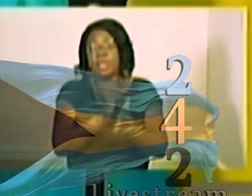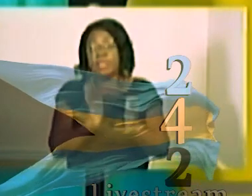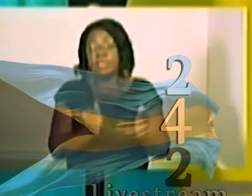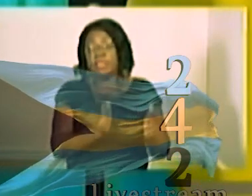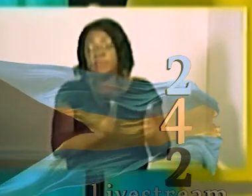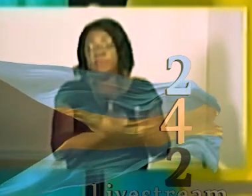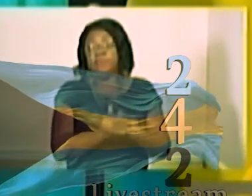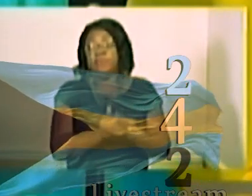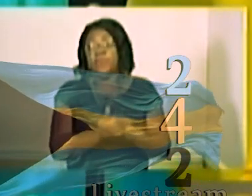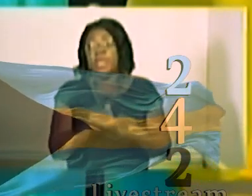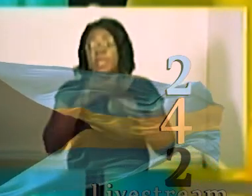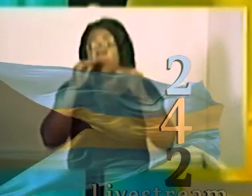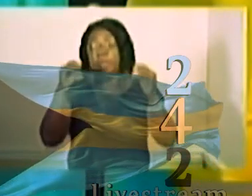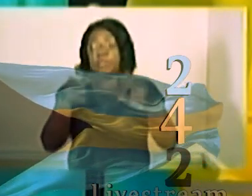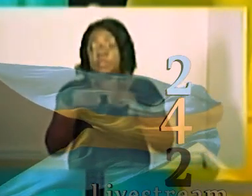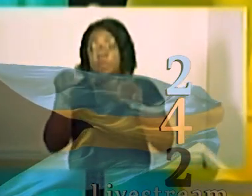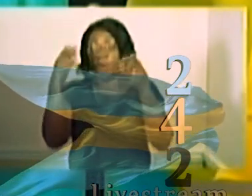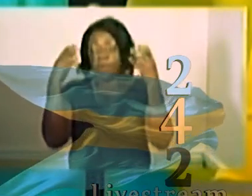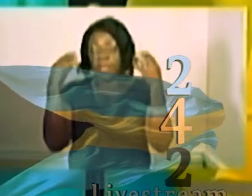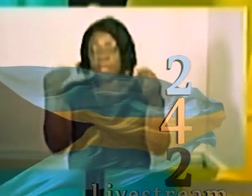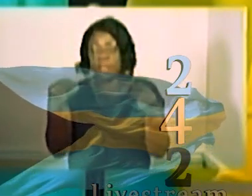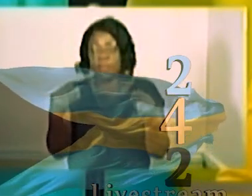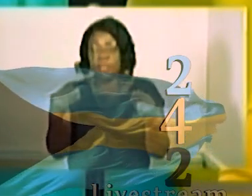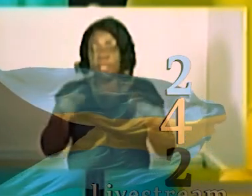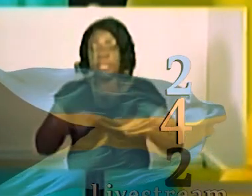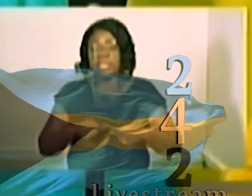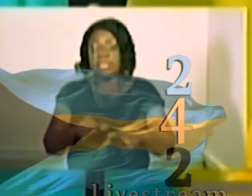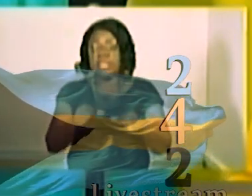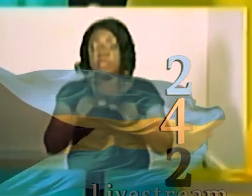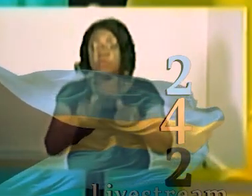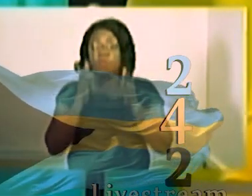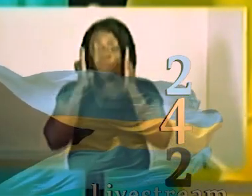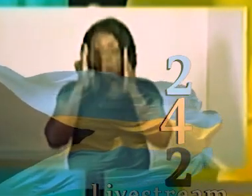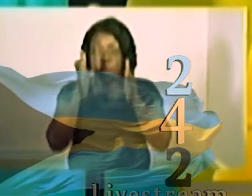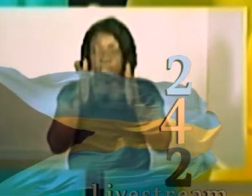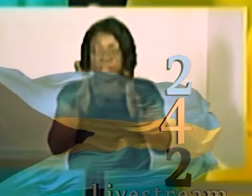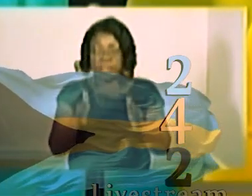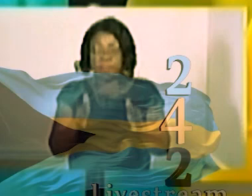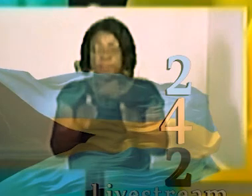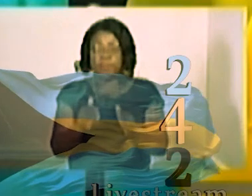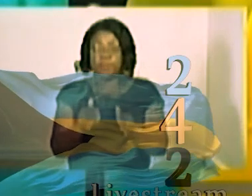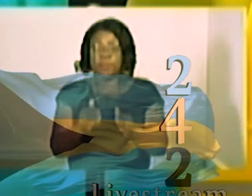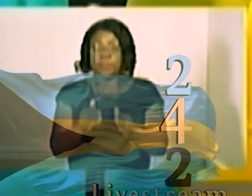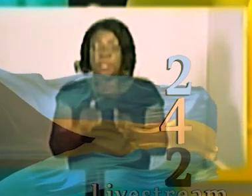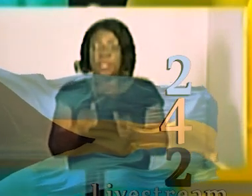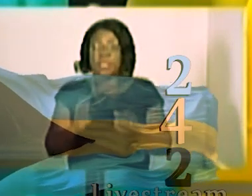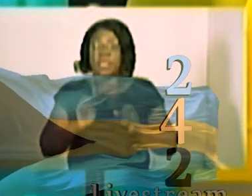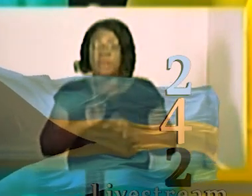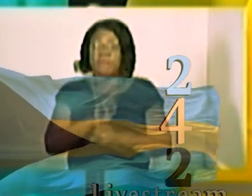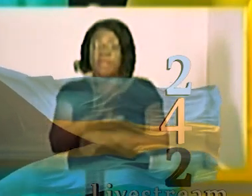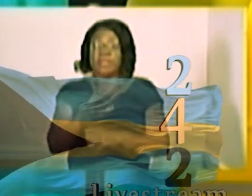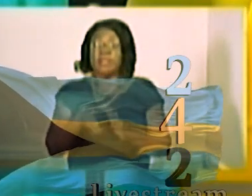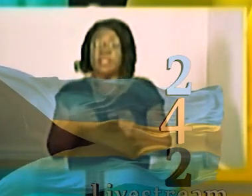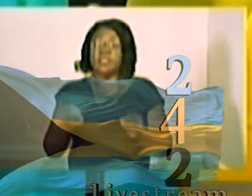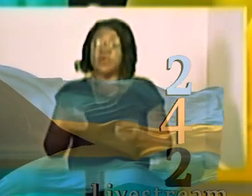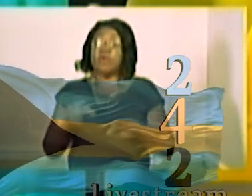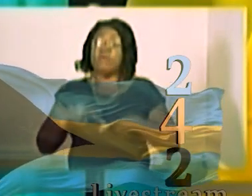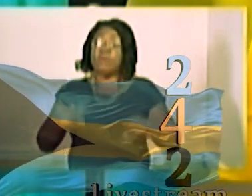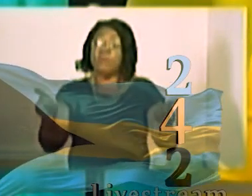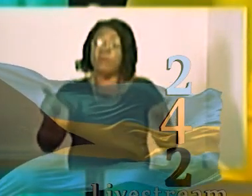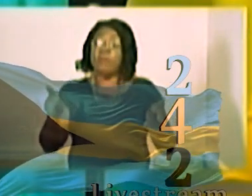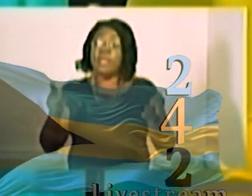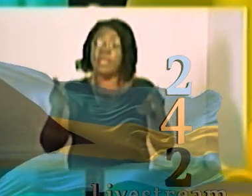The Ministry of Health continues to monitor the effectiveness of the public health